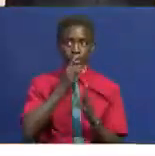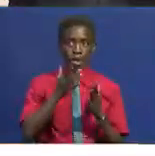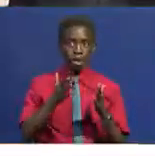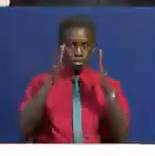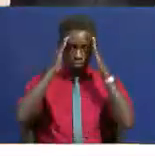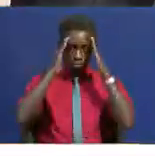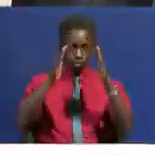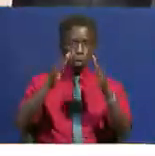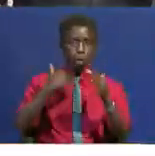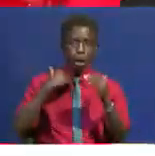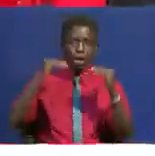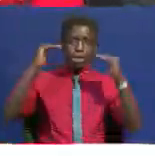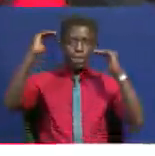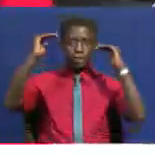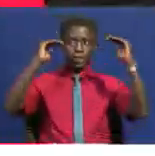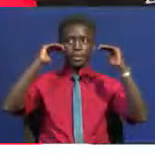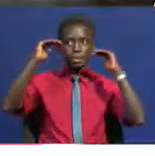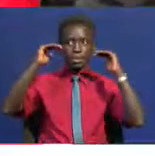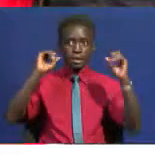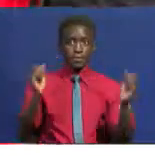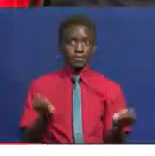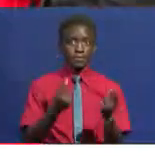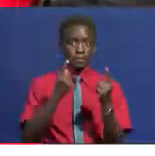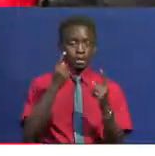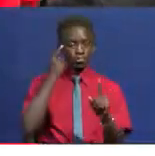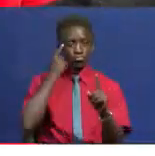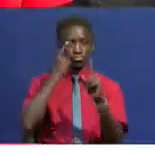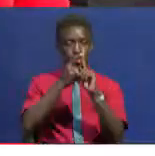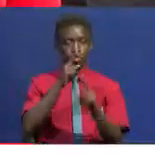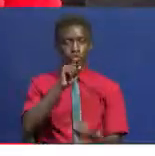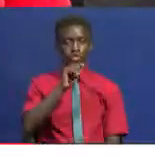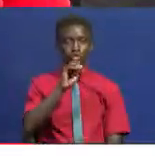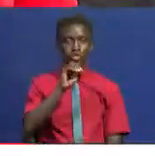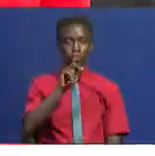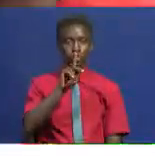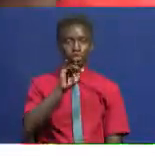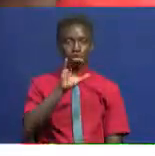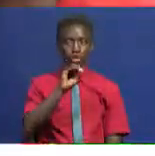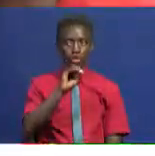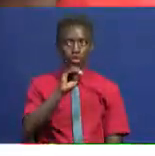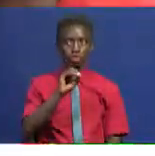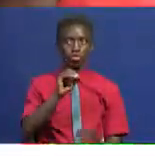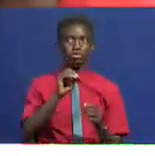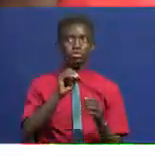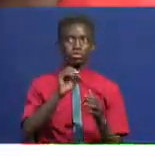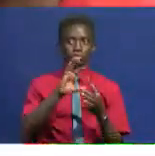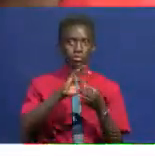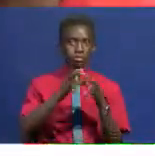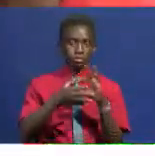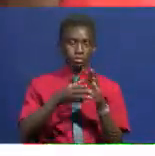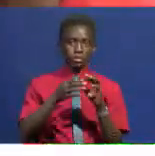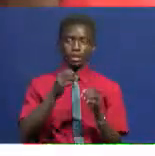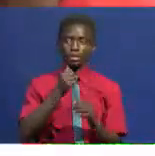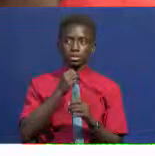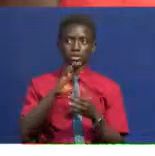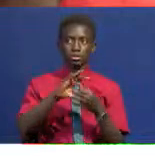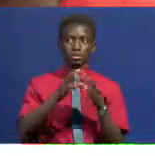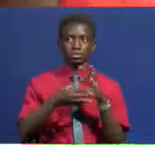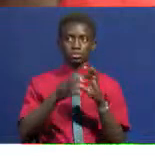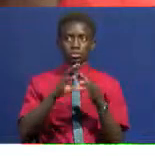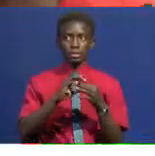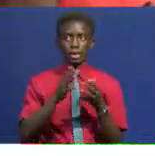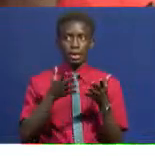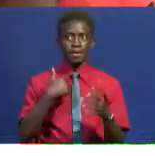events, with their main target being the Tokyo 2025 World Athletics Championship. I feel good. Who are captain for the first